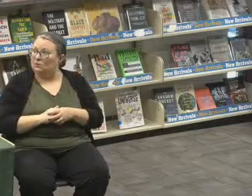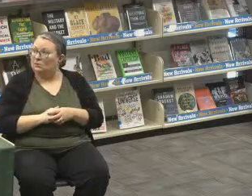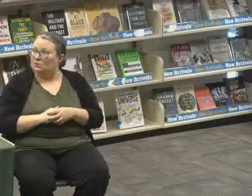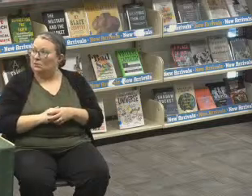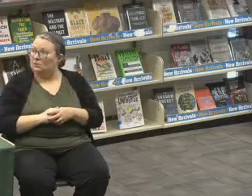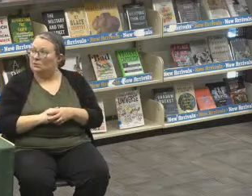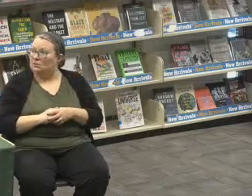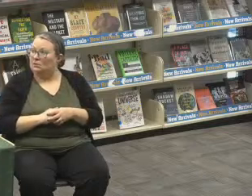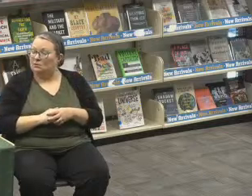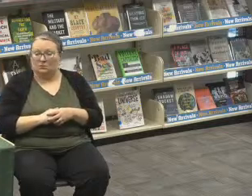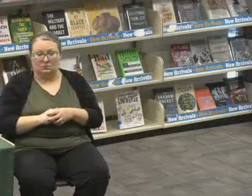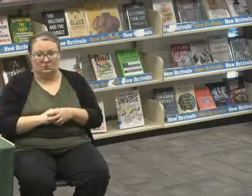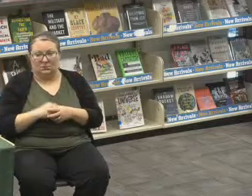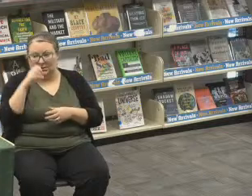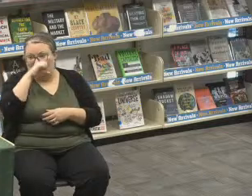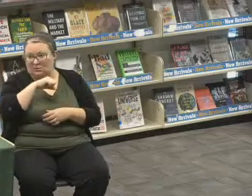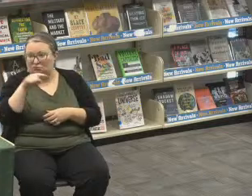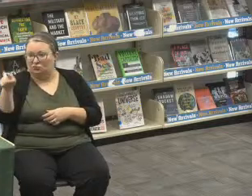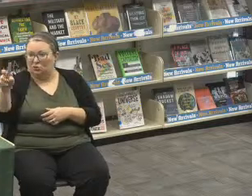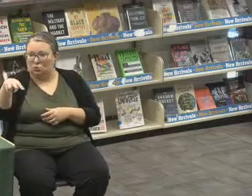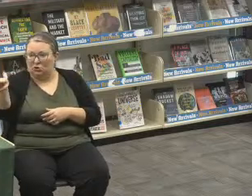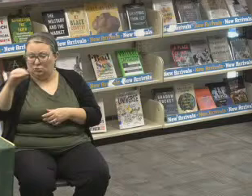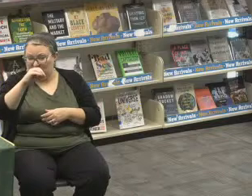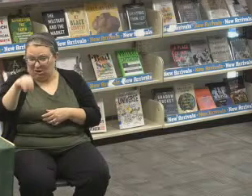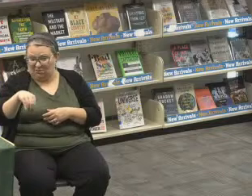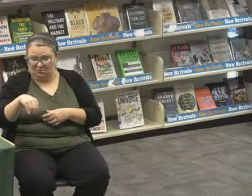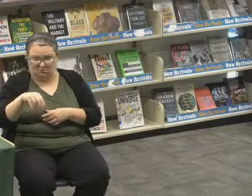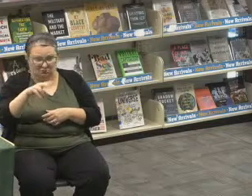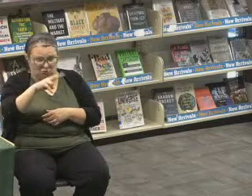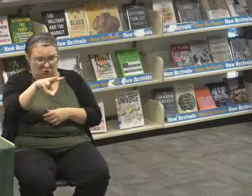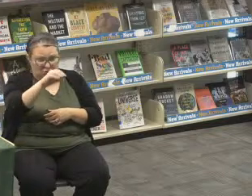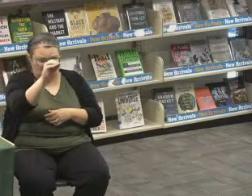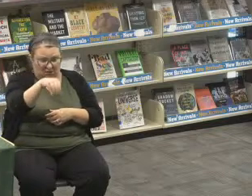Anybody want to try? 22? 22?